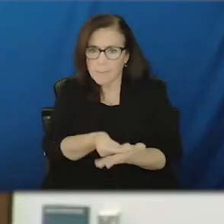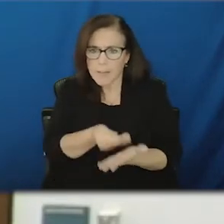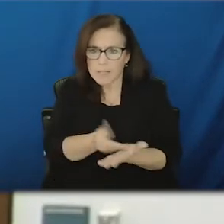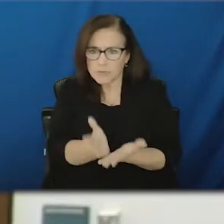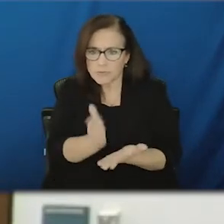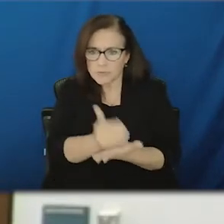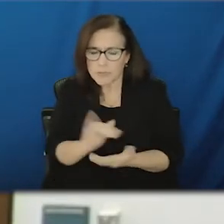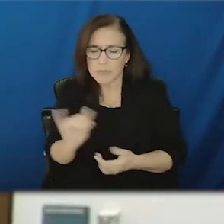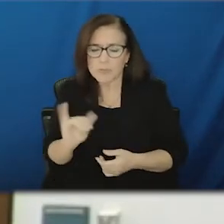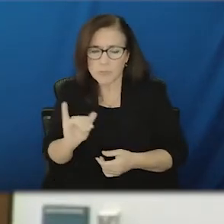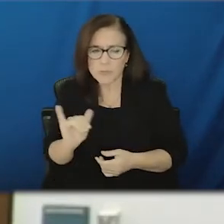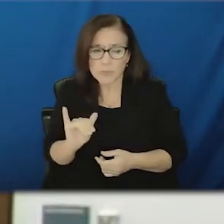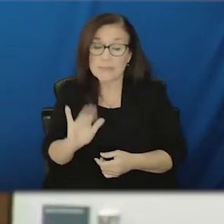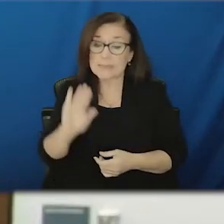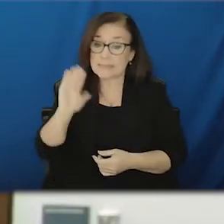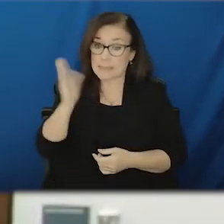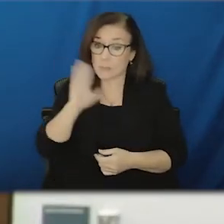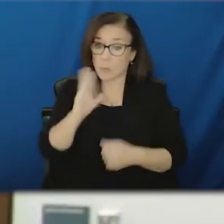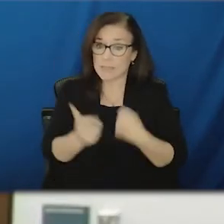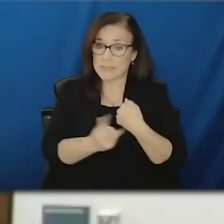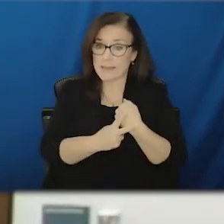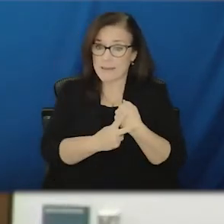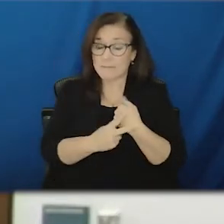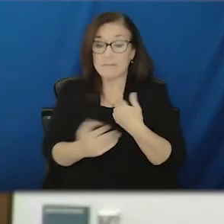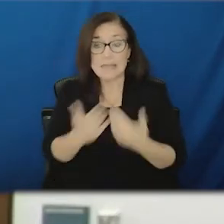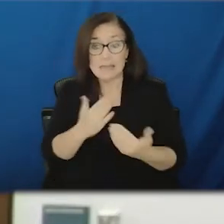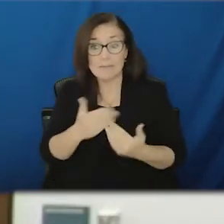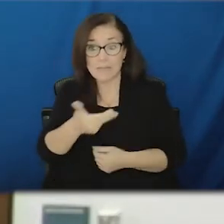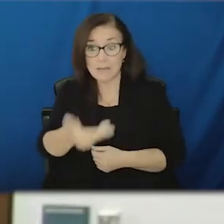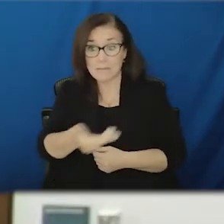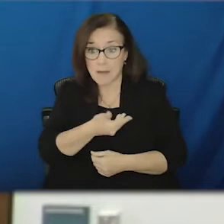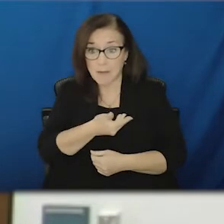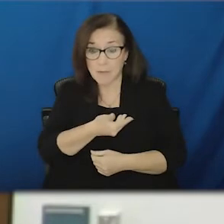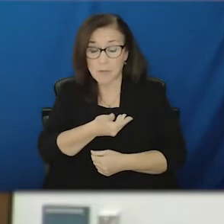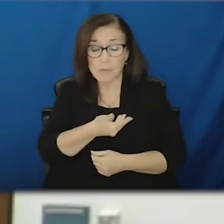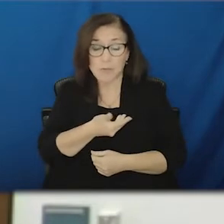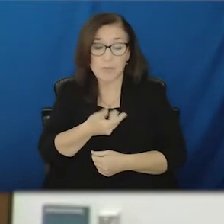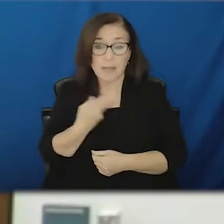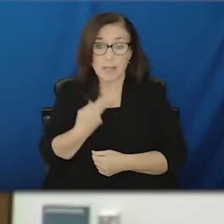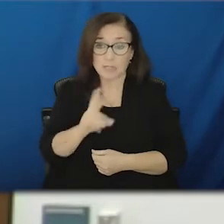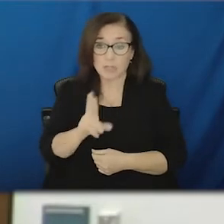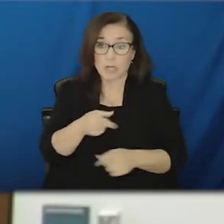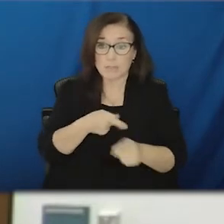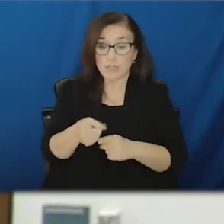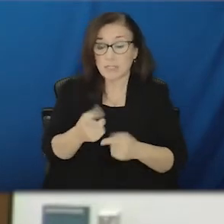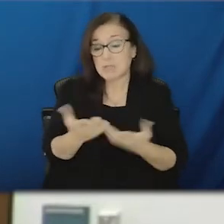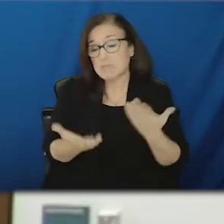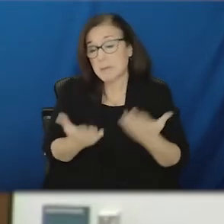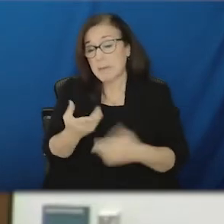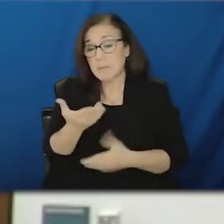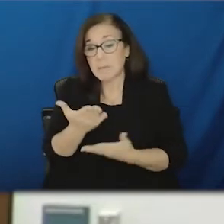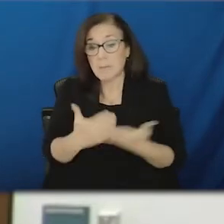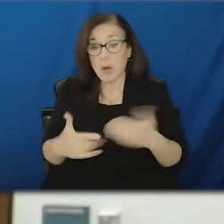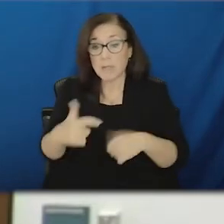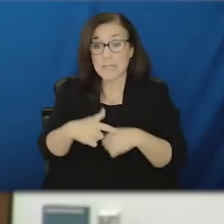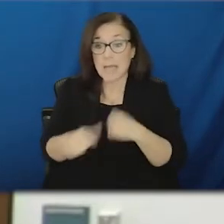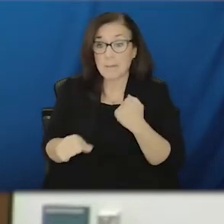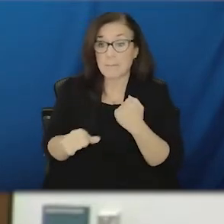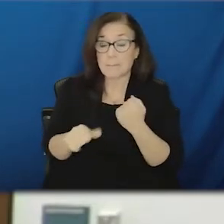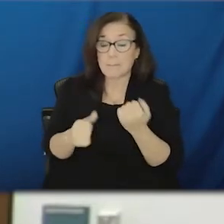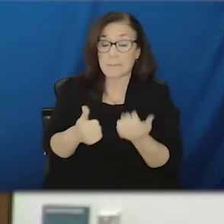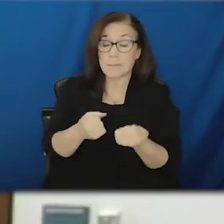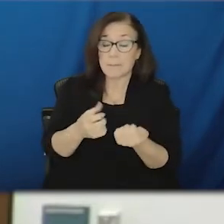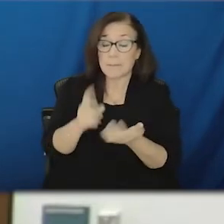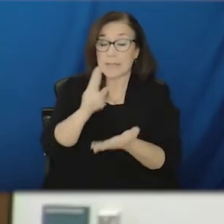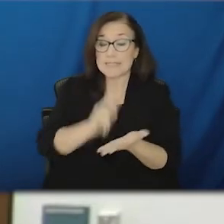a savings to the district, even with the hiring of probably a part-time assistant position to help